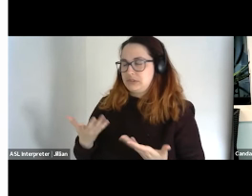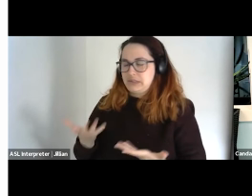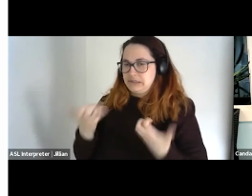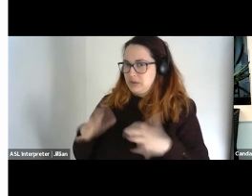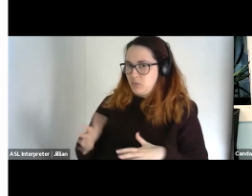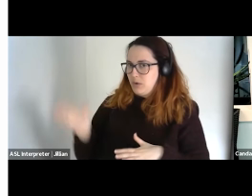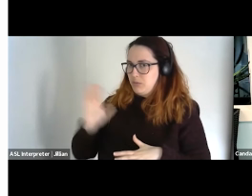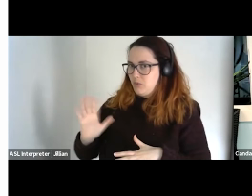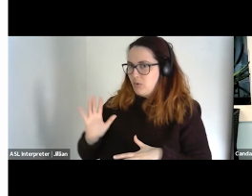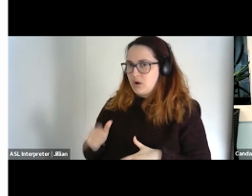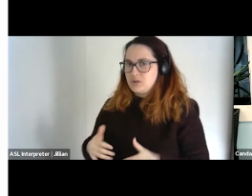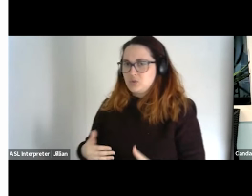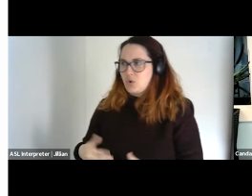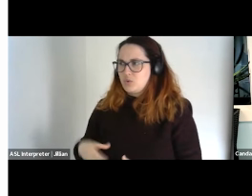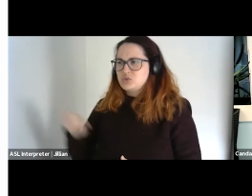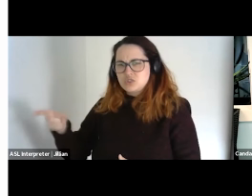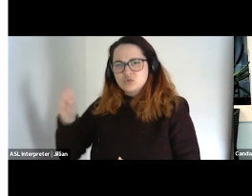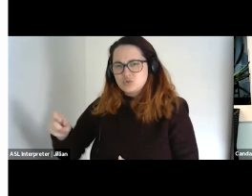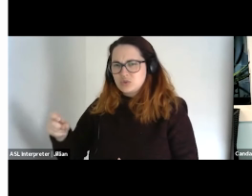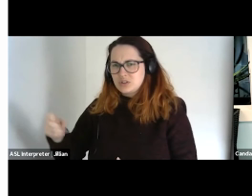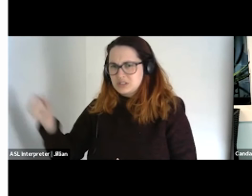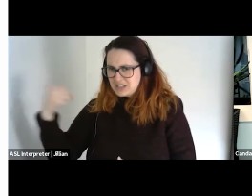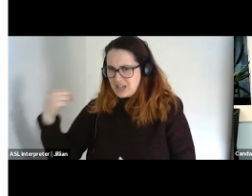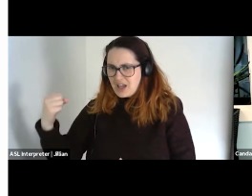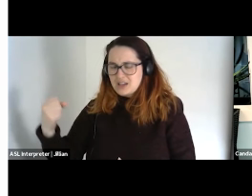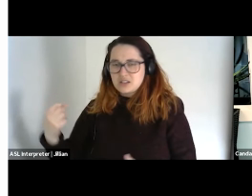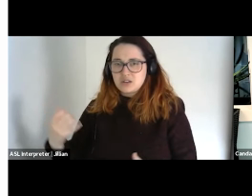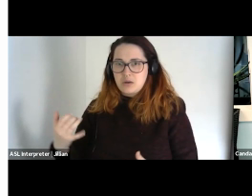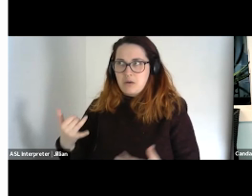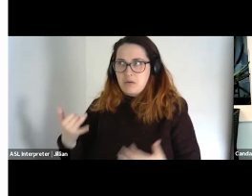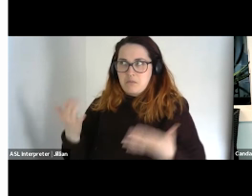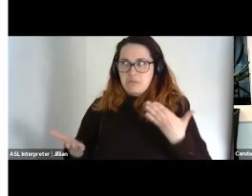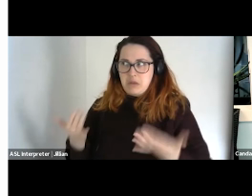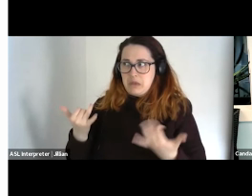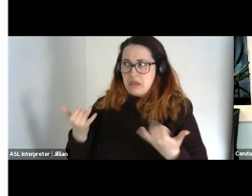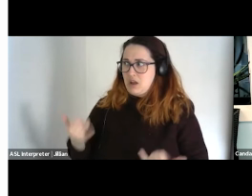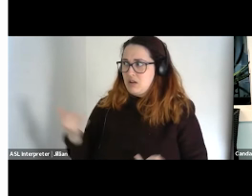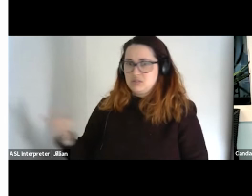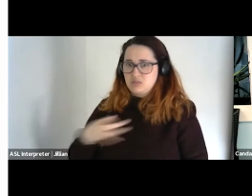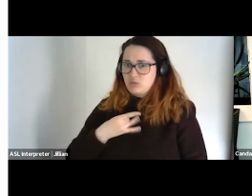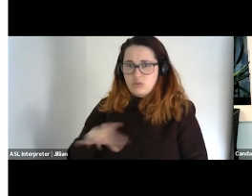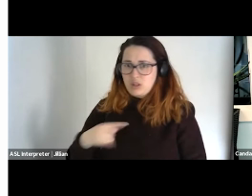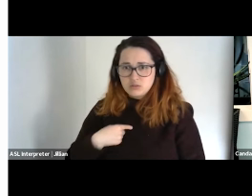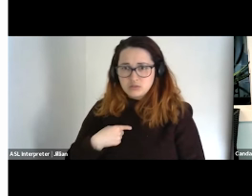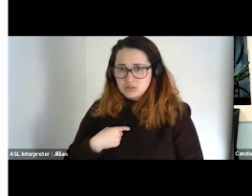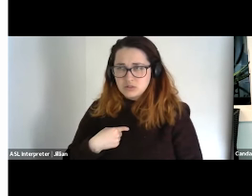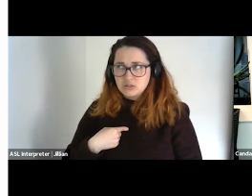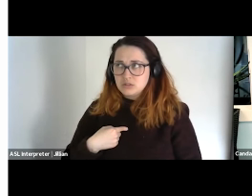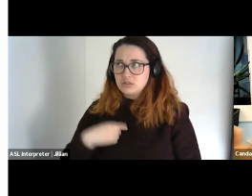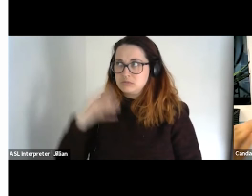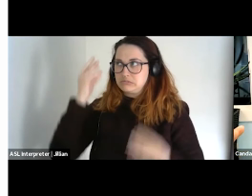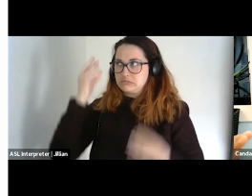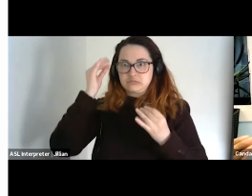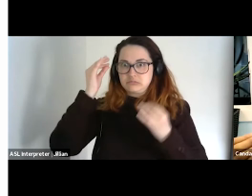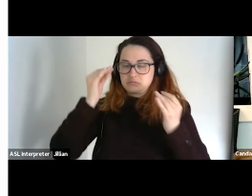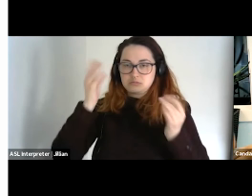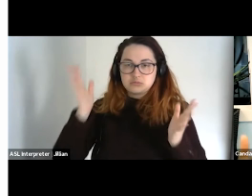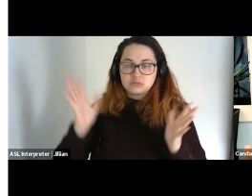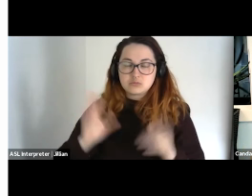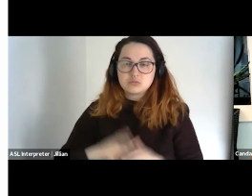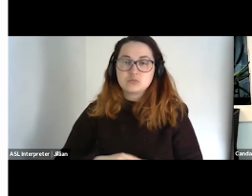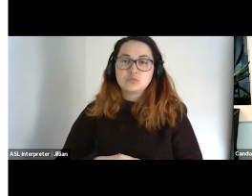is selfish. I to say no. Maybe she doesn't like me anymore. So lots of things that are running through my head. Out of all these thoughts,